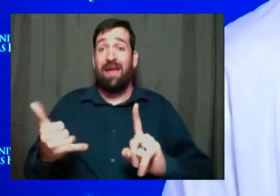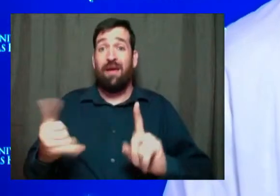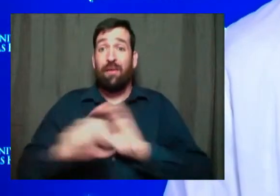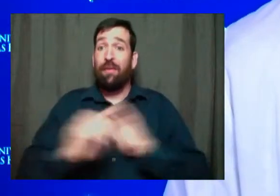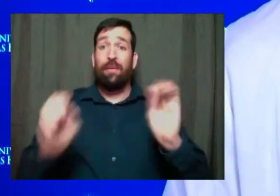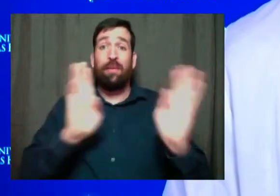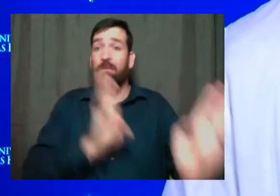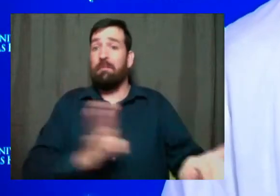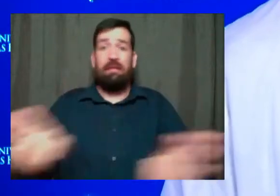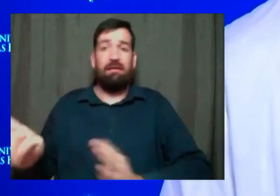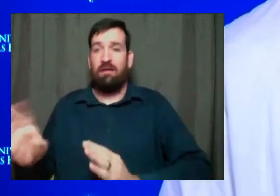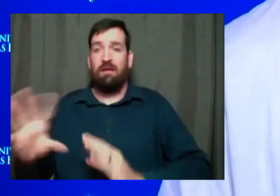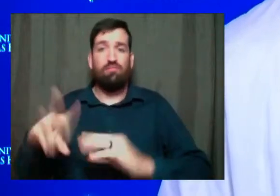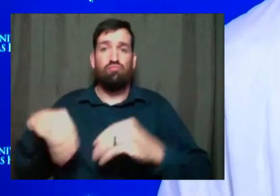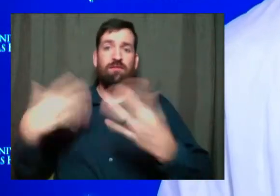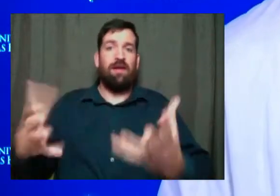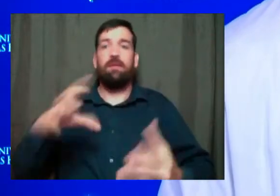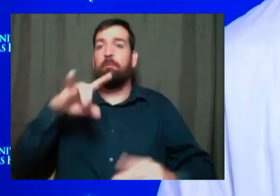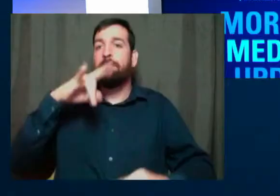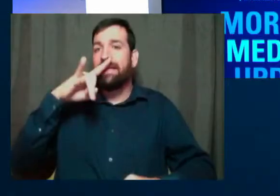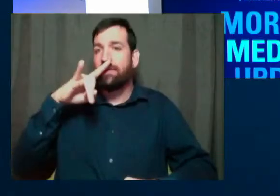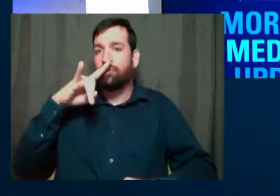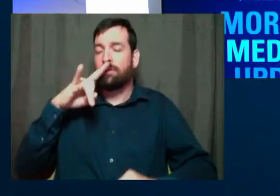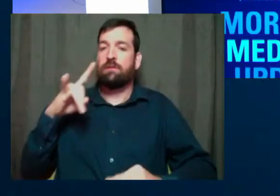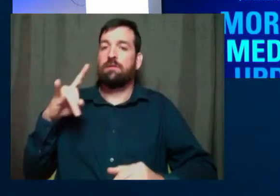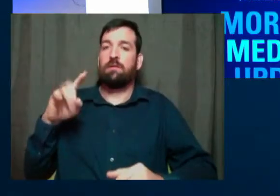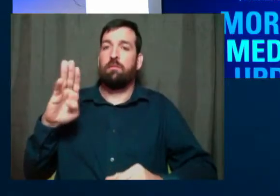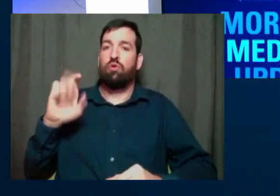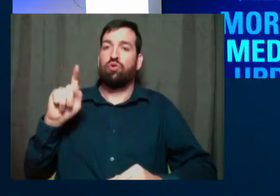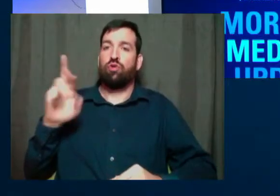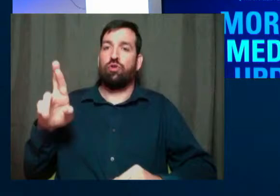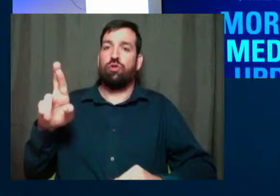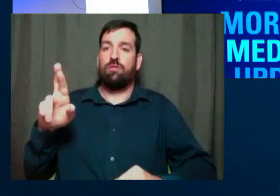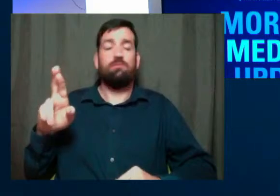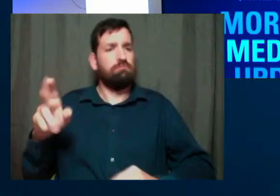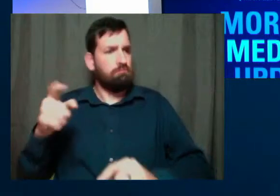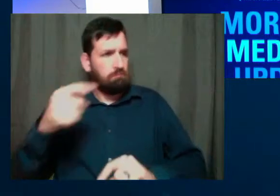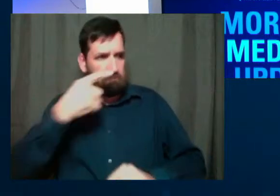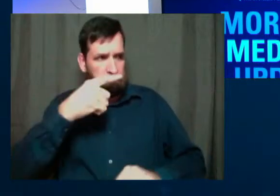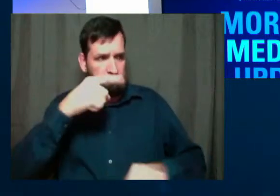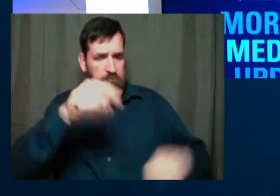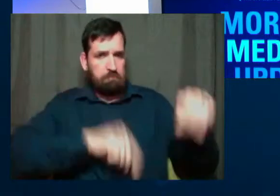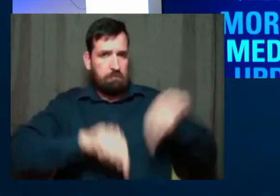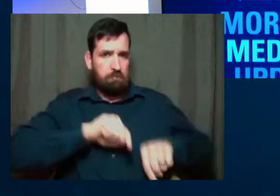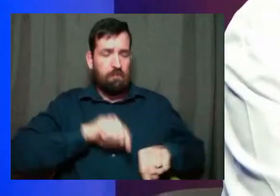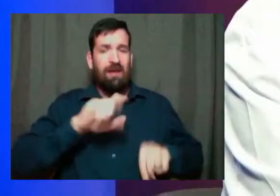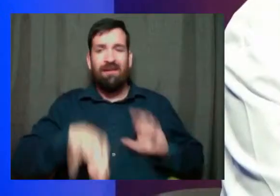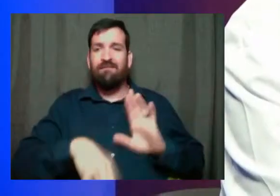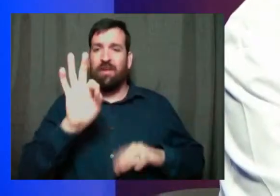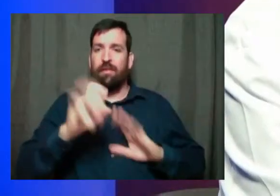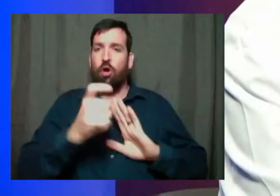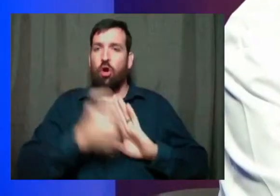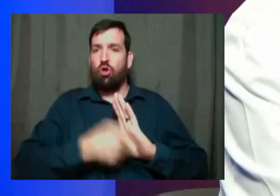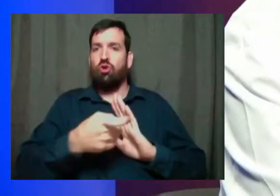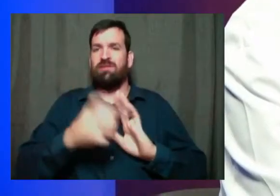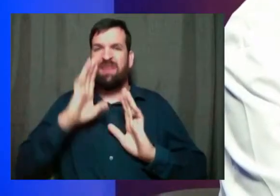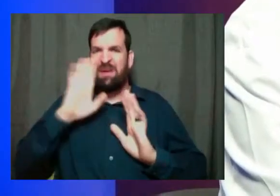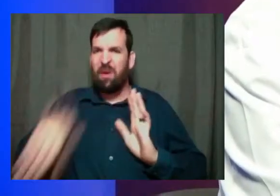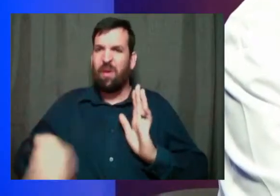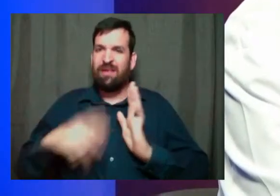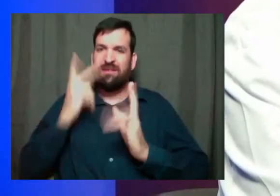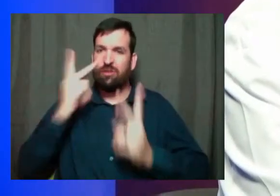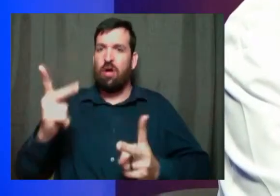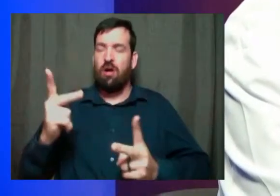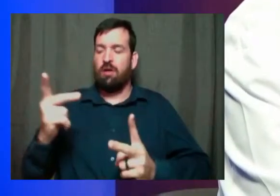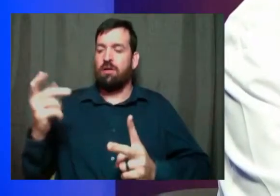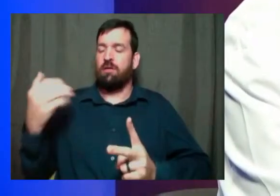those pediatrics patients booster dosing. Can I just go back to that question? I found the article about it. I knew I'd seen it this weekend and read about it. There was